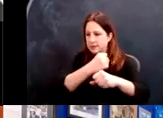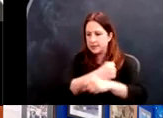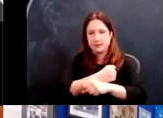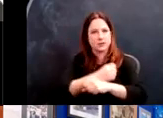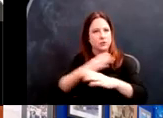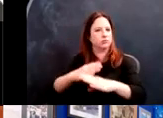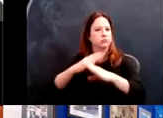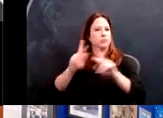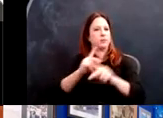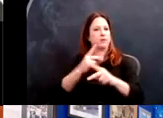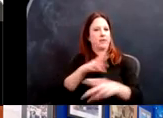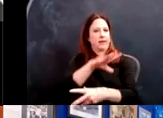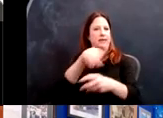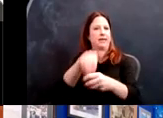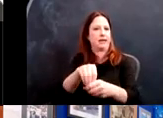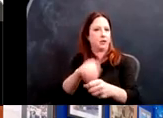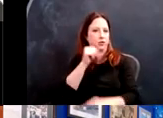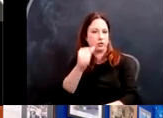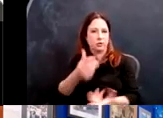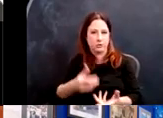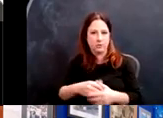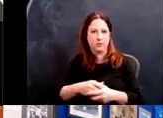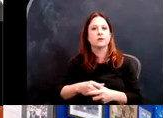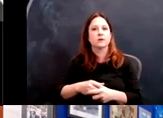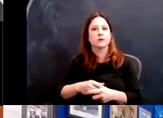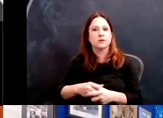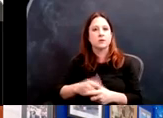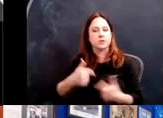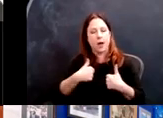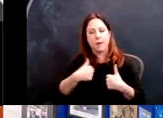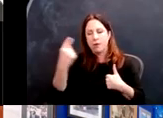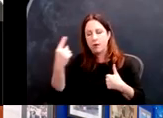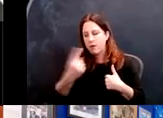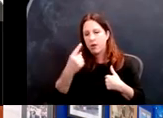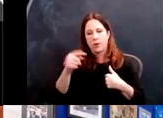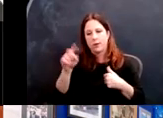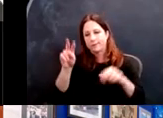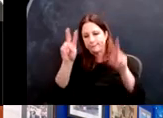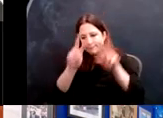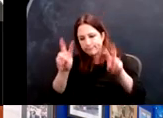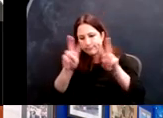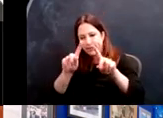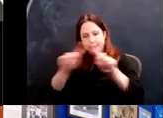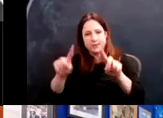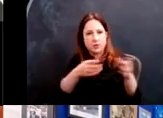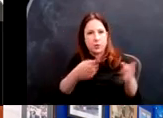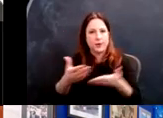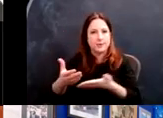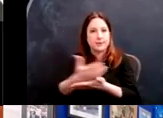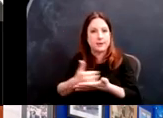somebody. So I'm constantly looking at, you know, different ways we can collect